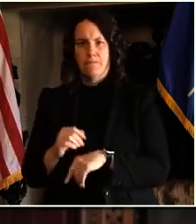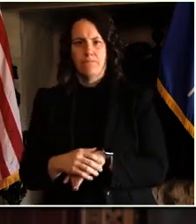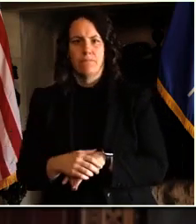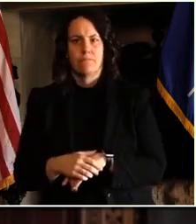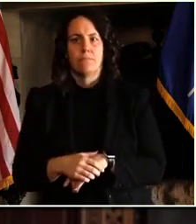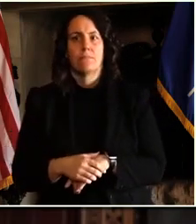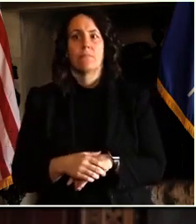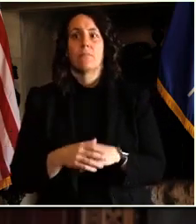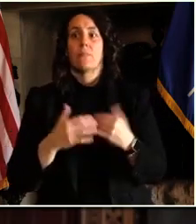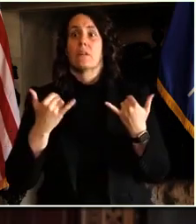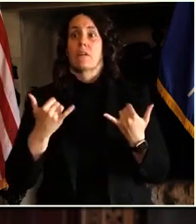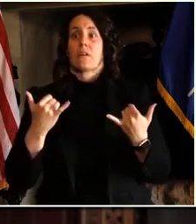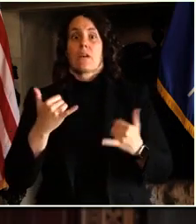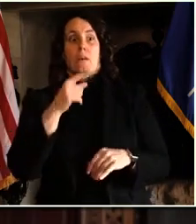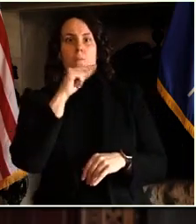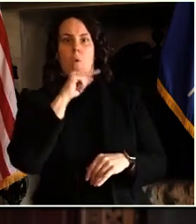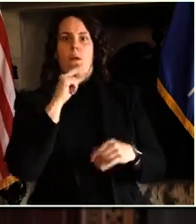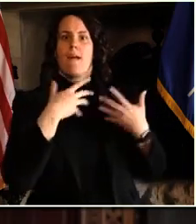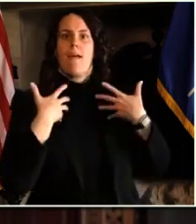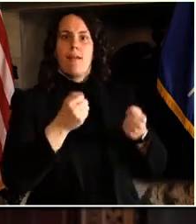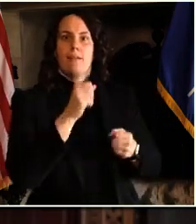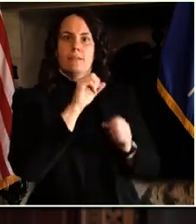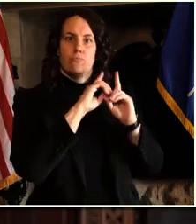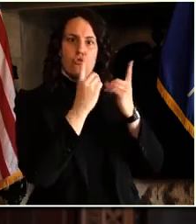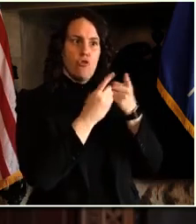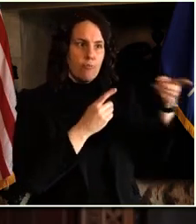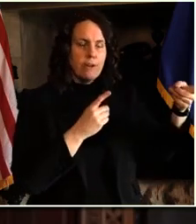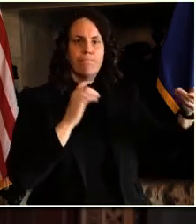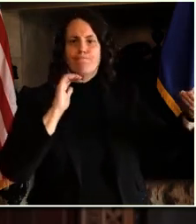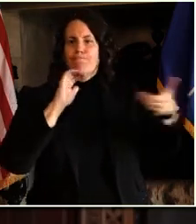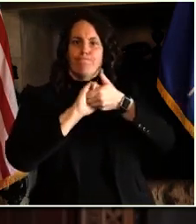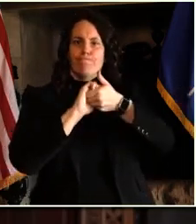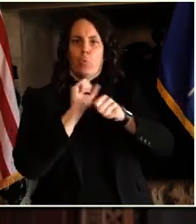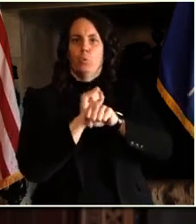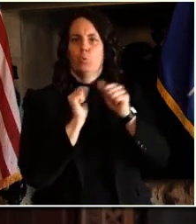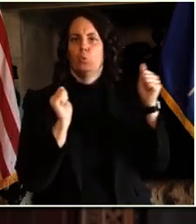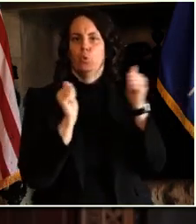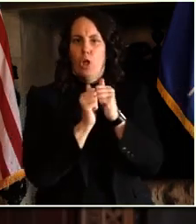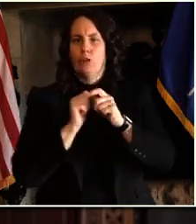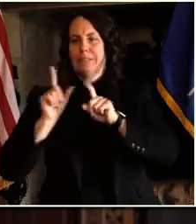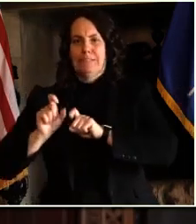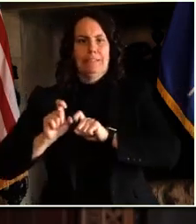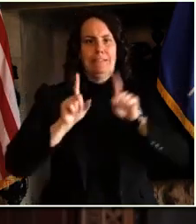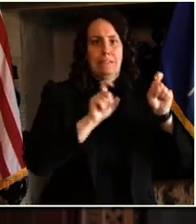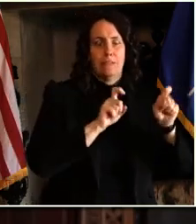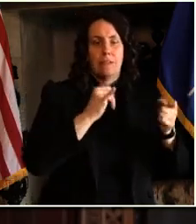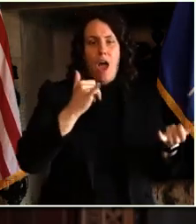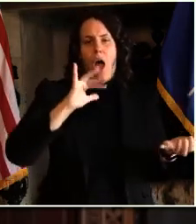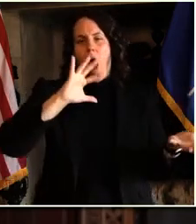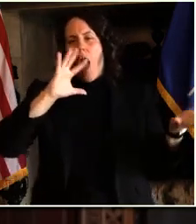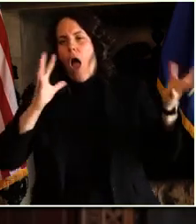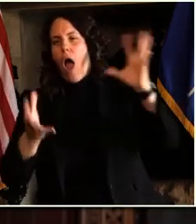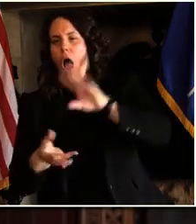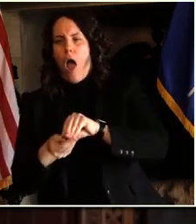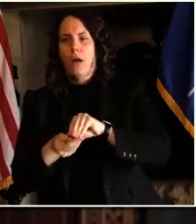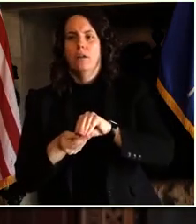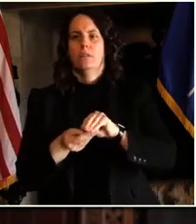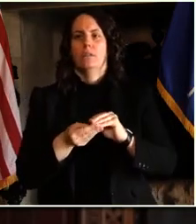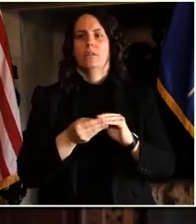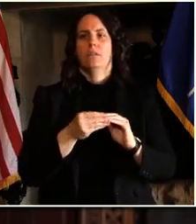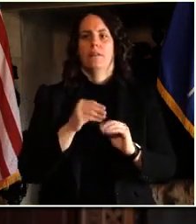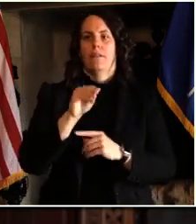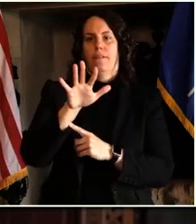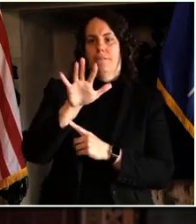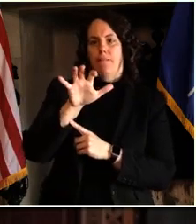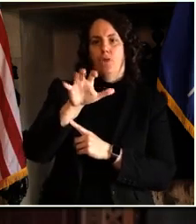Department and have ramped up over the past month to a combined throughput of about 500 tests per day. In addition, a